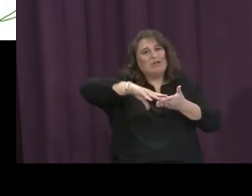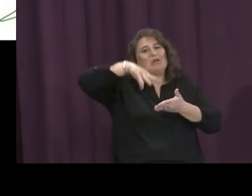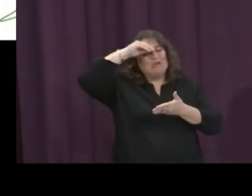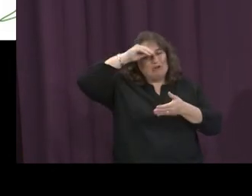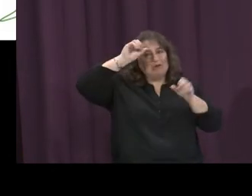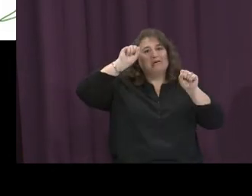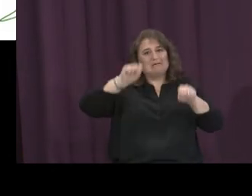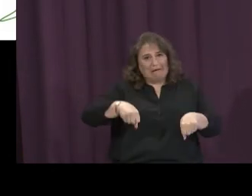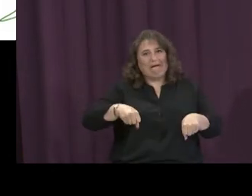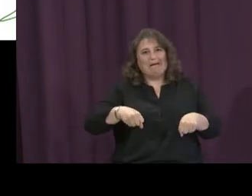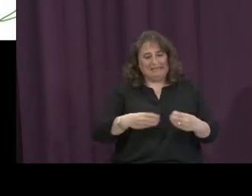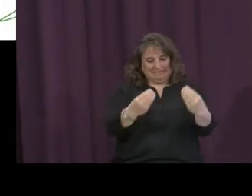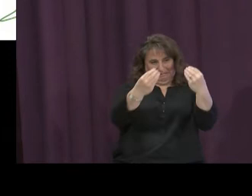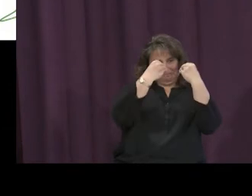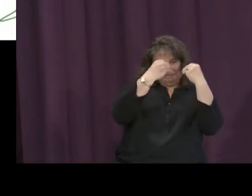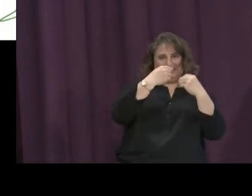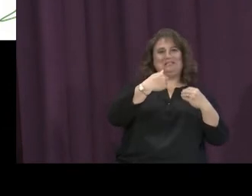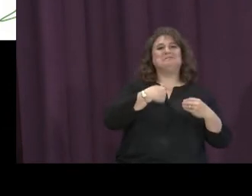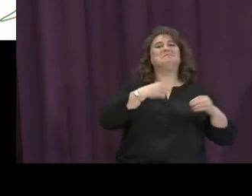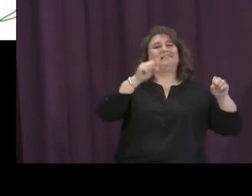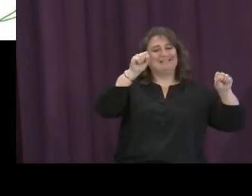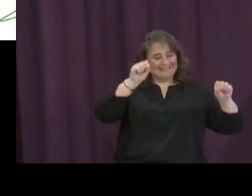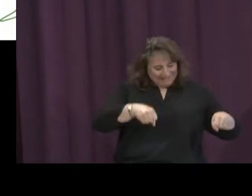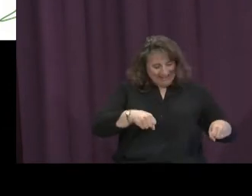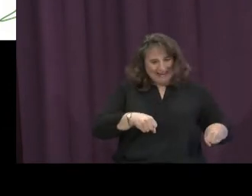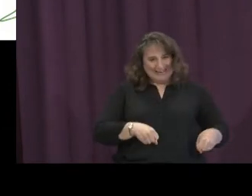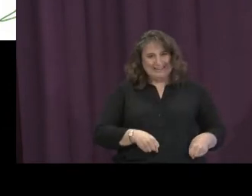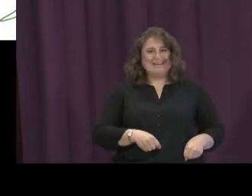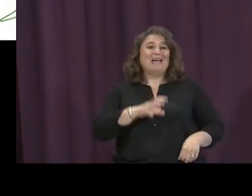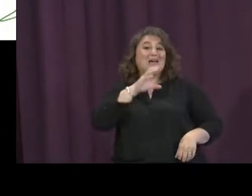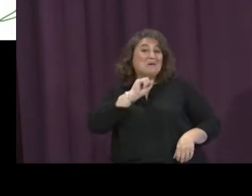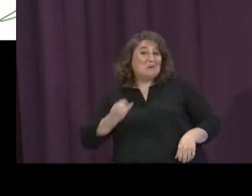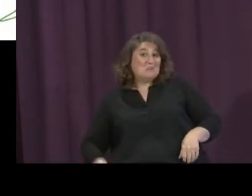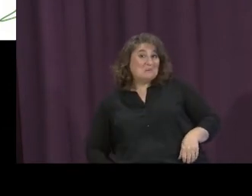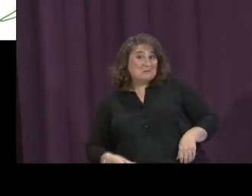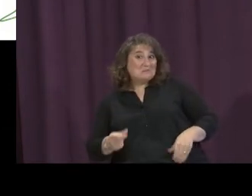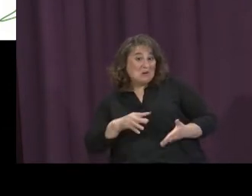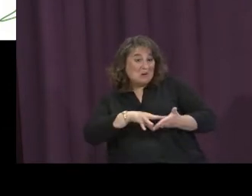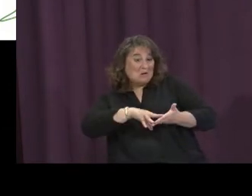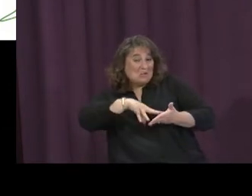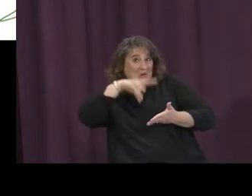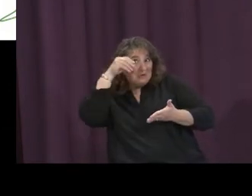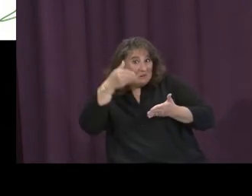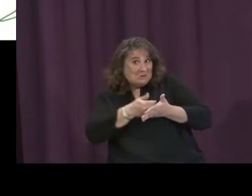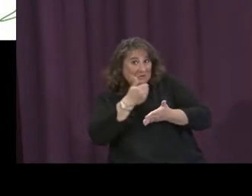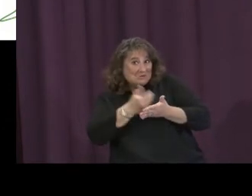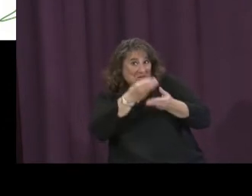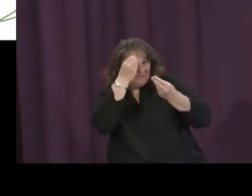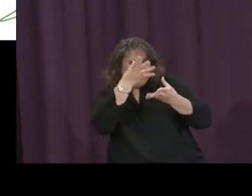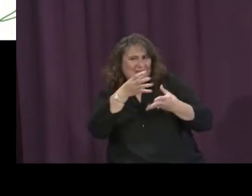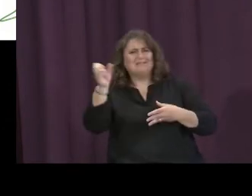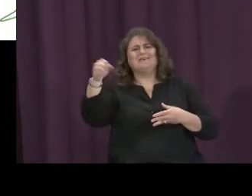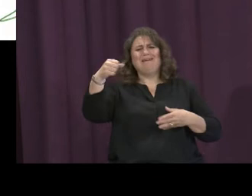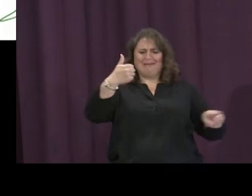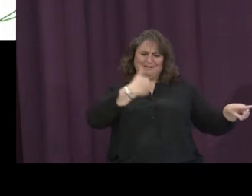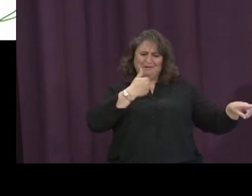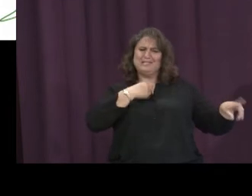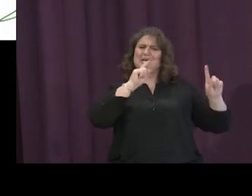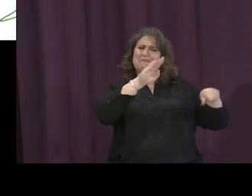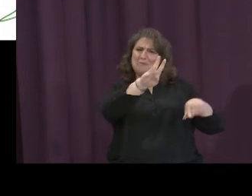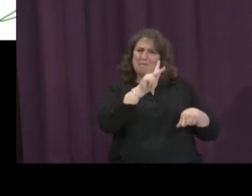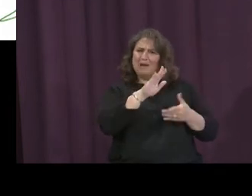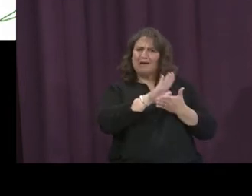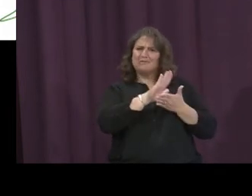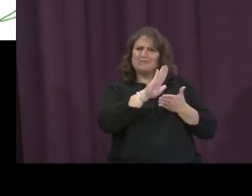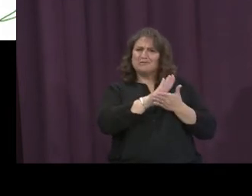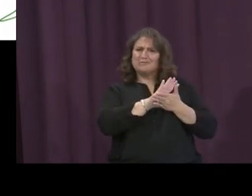can teach an old dog new tricks. You sure can. That's right. I went back to school when I was older, you know, and